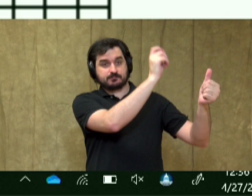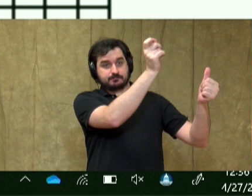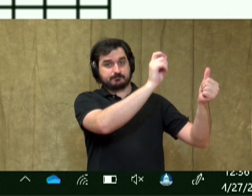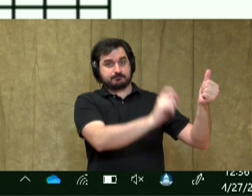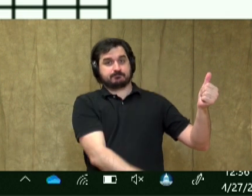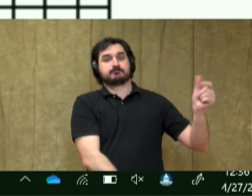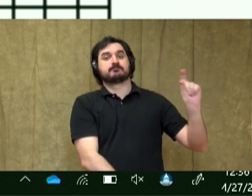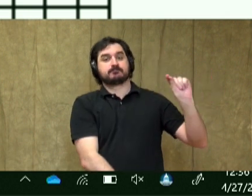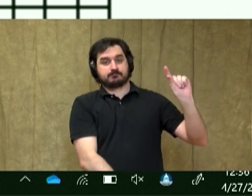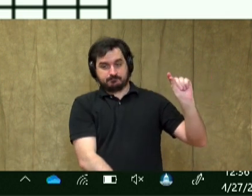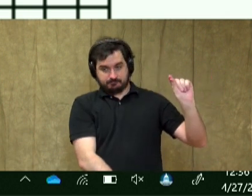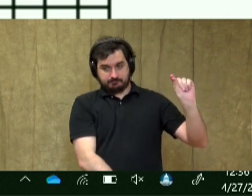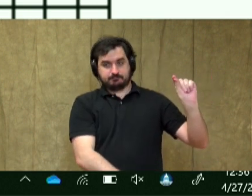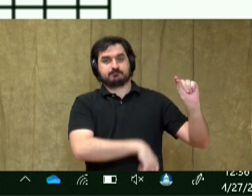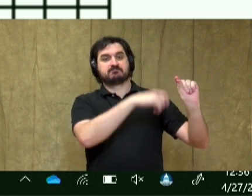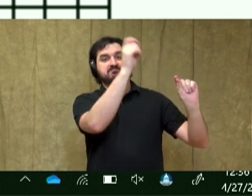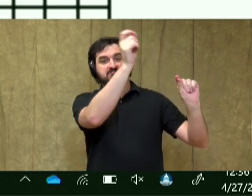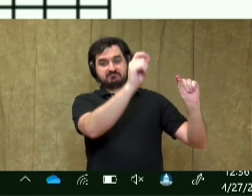20,